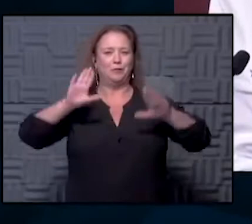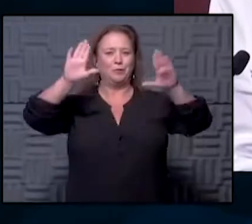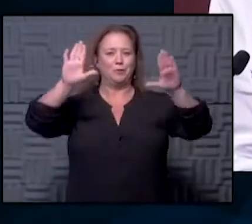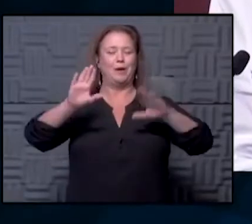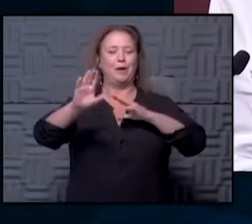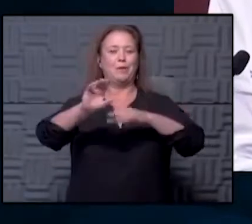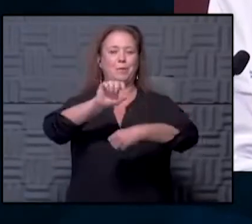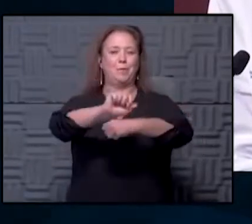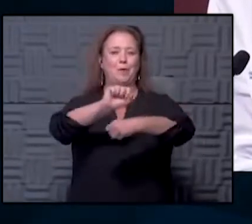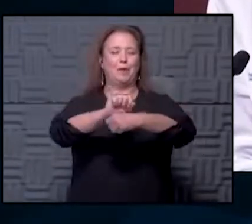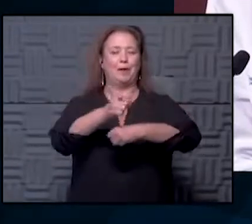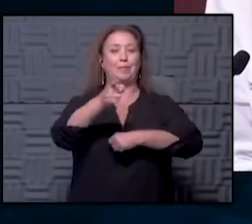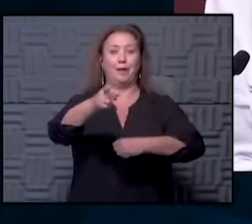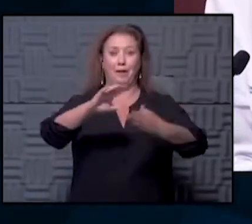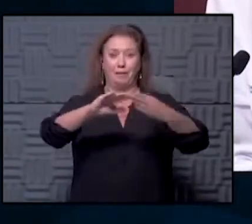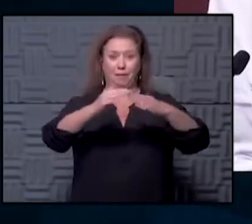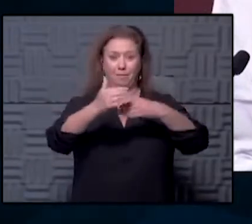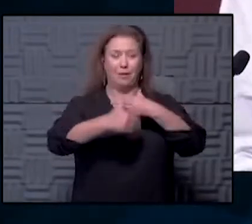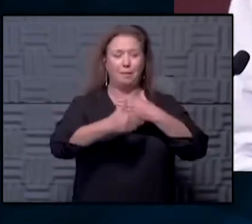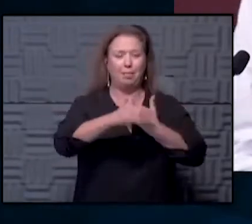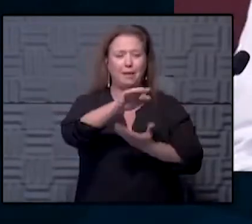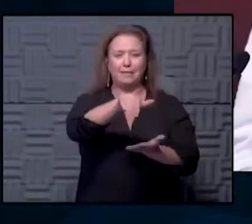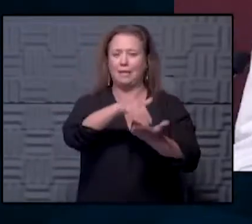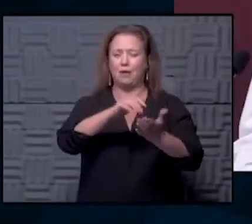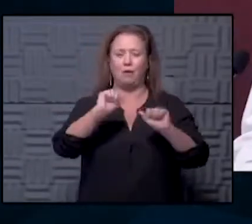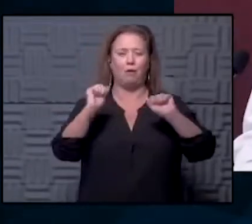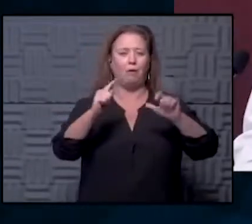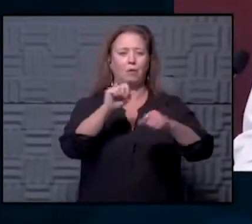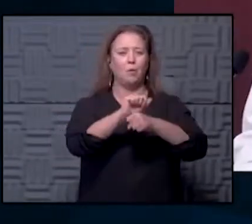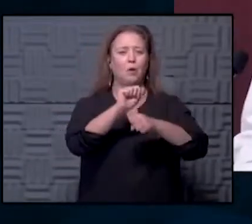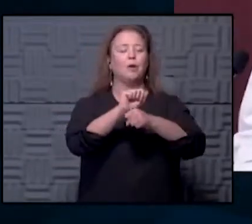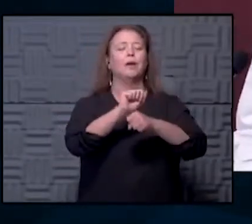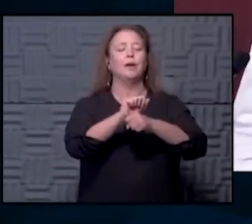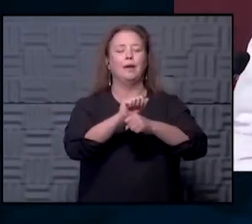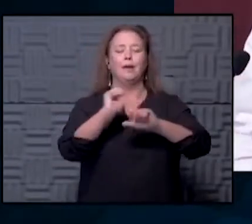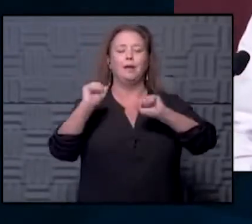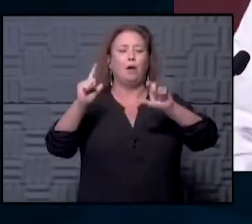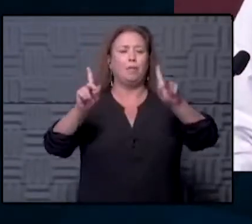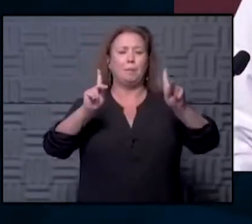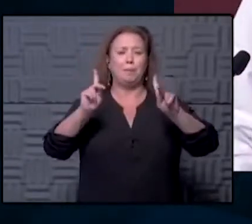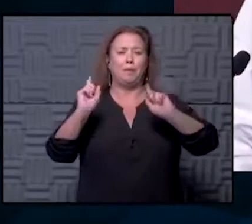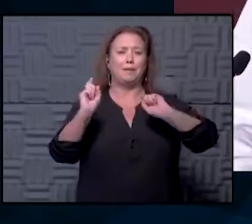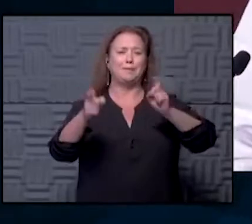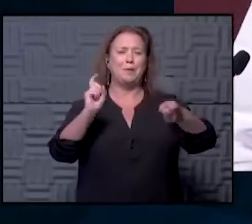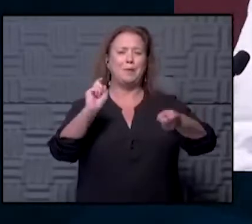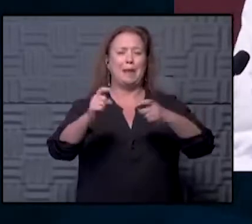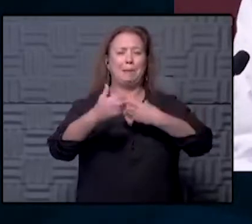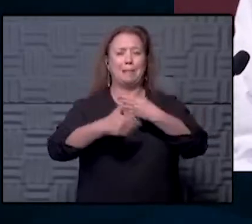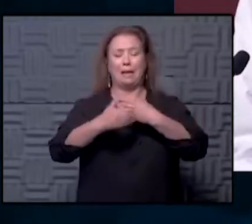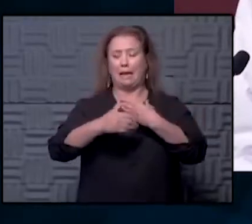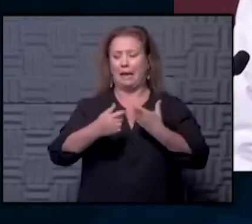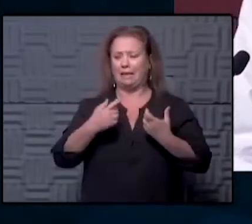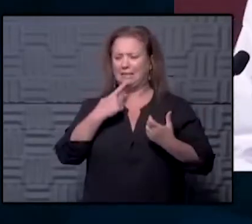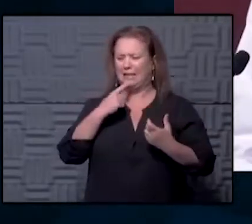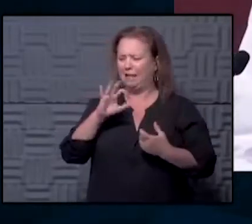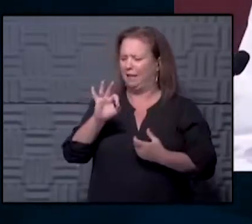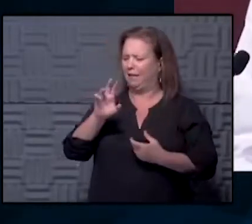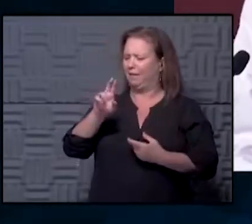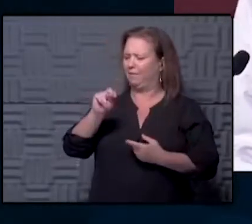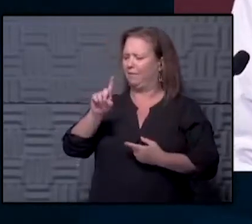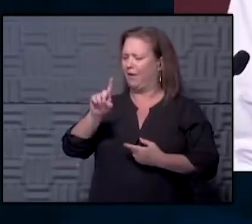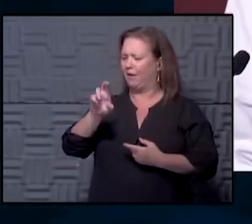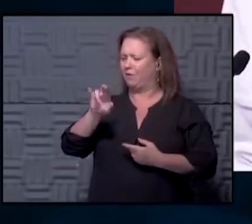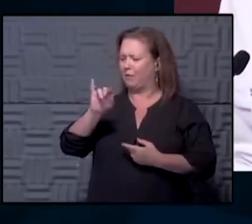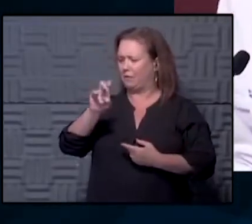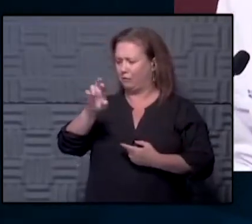that you do, the Community Blood Center does, and all of those who donate blood. And I kept trying to say fundraiser, but the truth